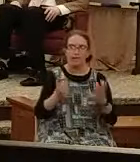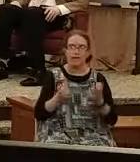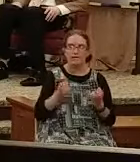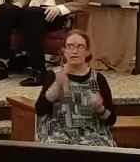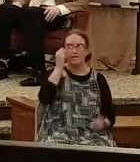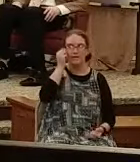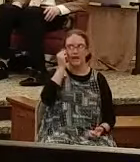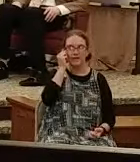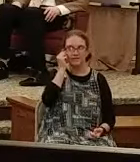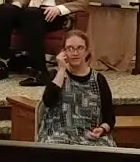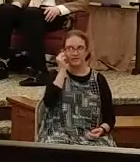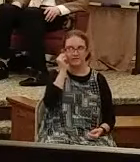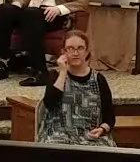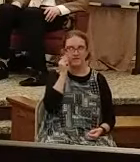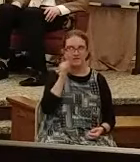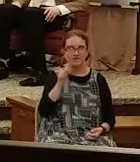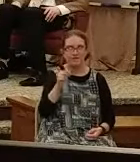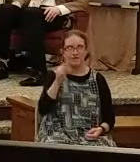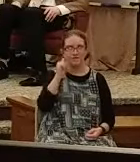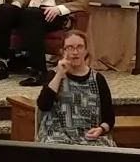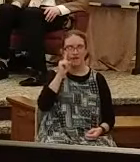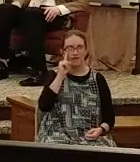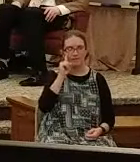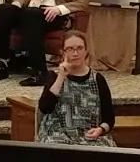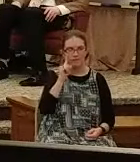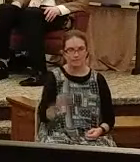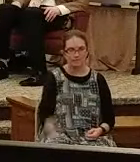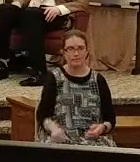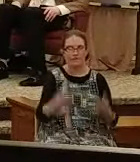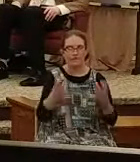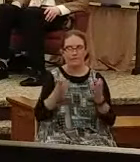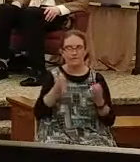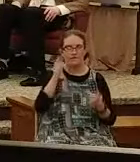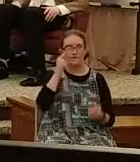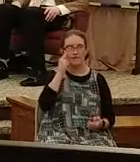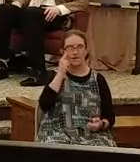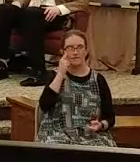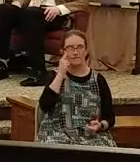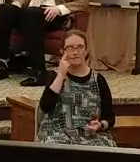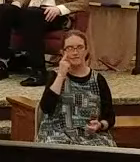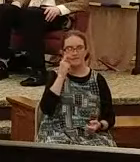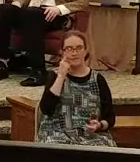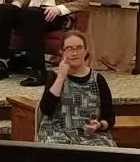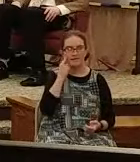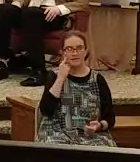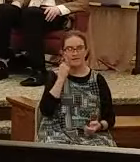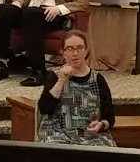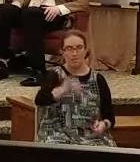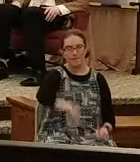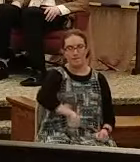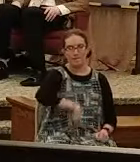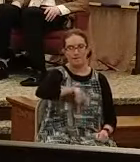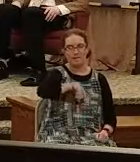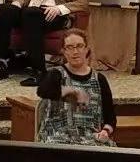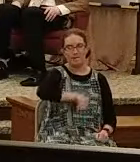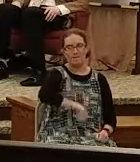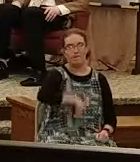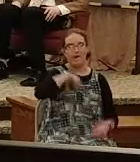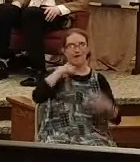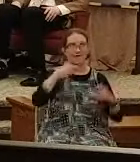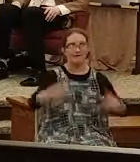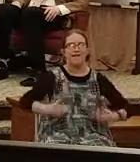flesh. Lust of the flesh. The lust of the eyes. Everybody say lust of the eyes. Lust of the eyes. And the pride of life. Say pride of life.